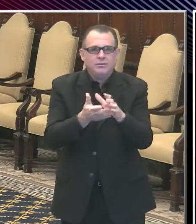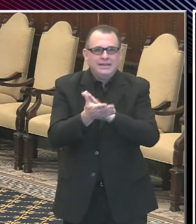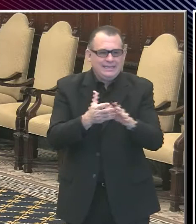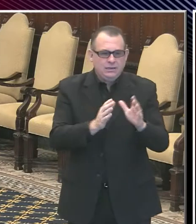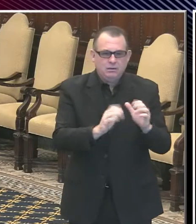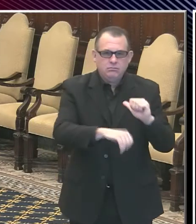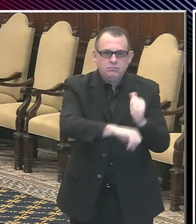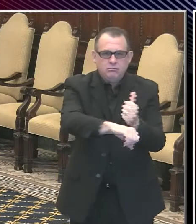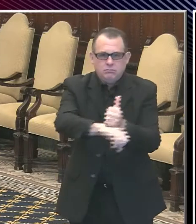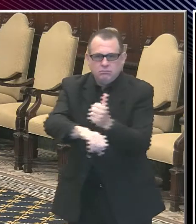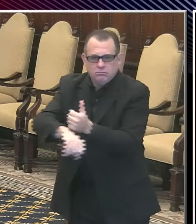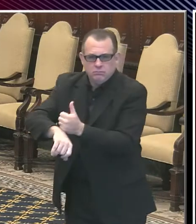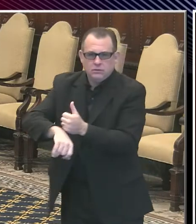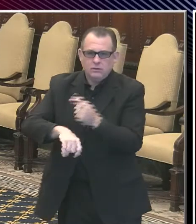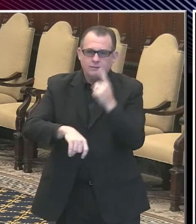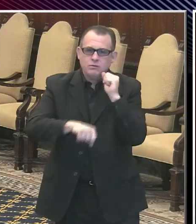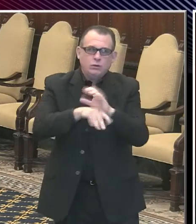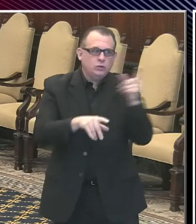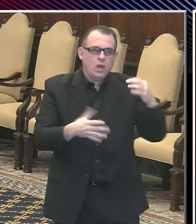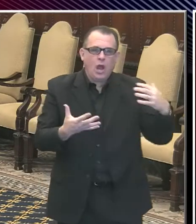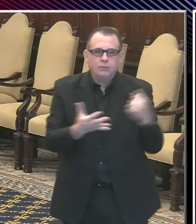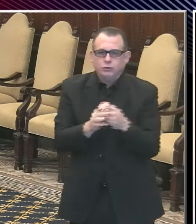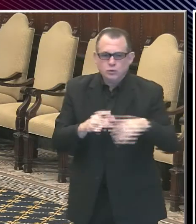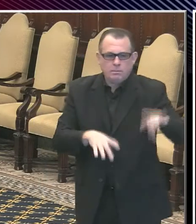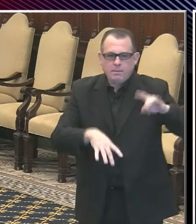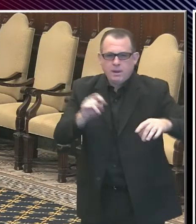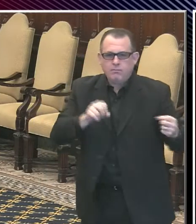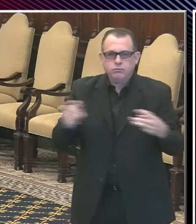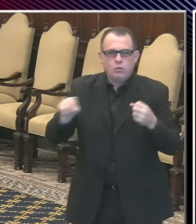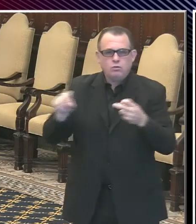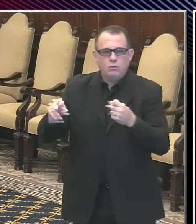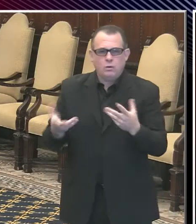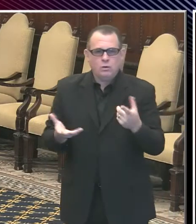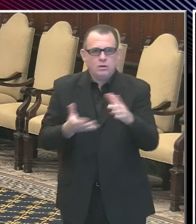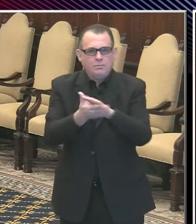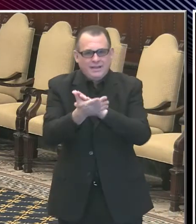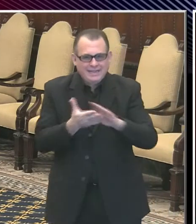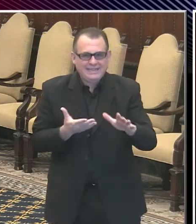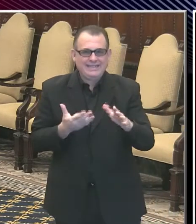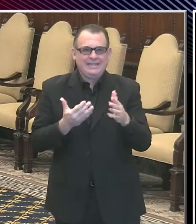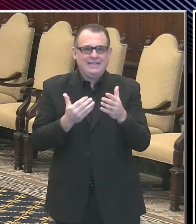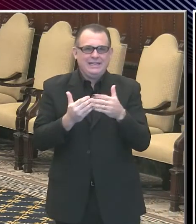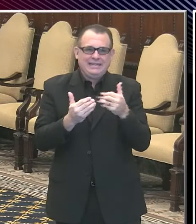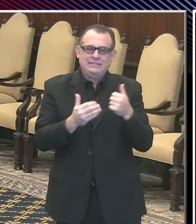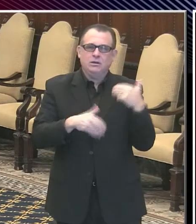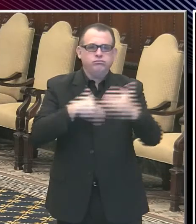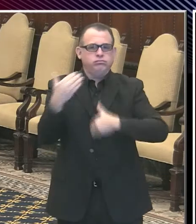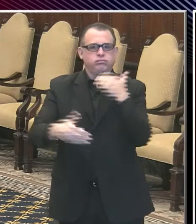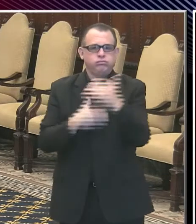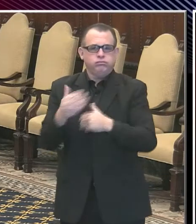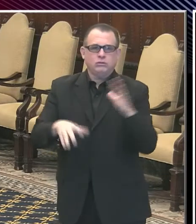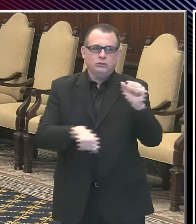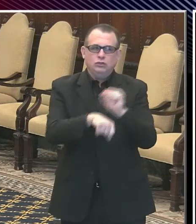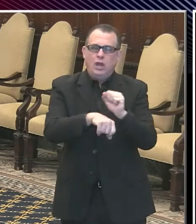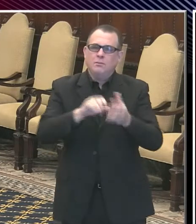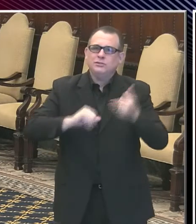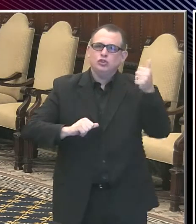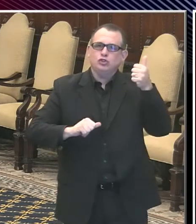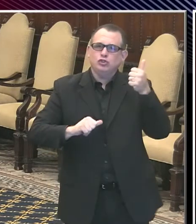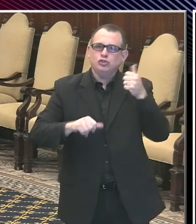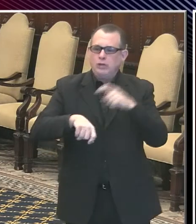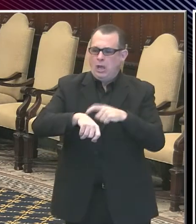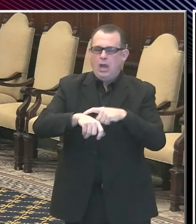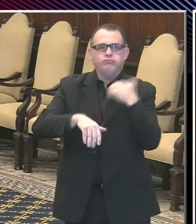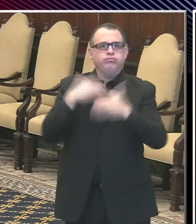workers an opportunity to collect it in a more neat way, so that their jobs are easier and they can move faster. So